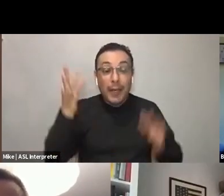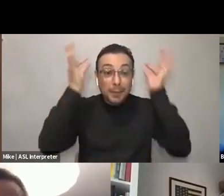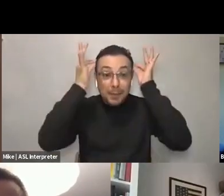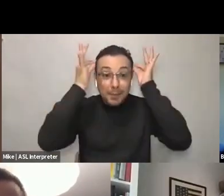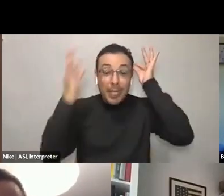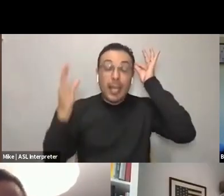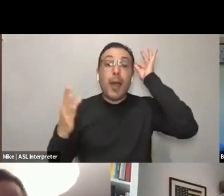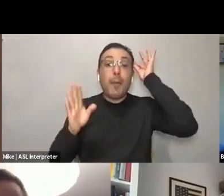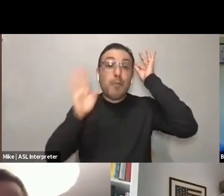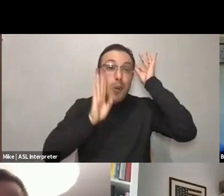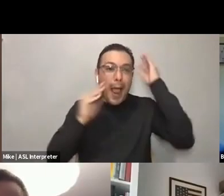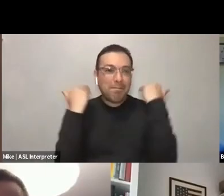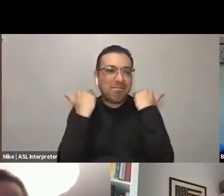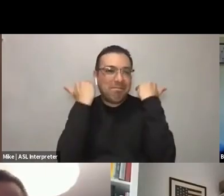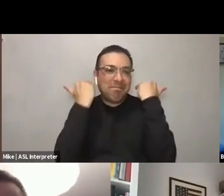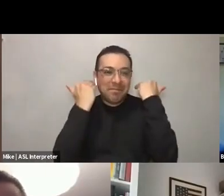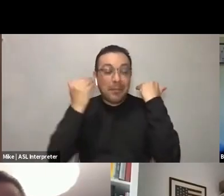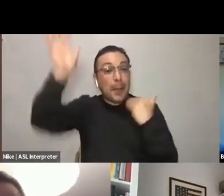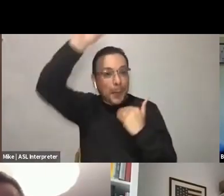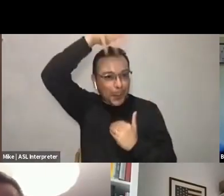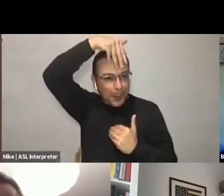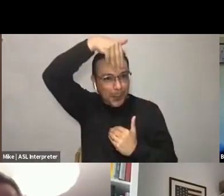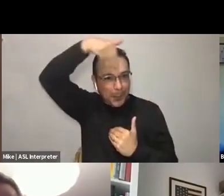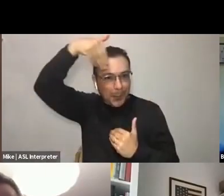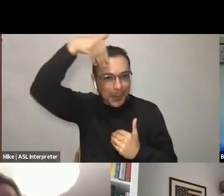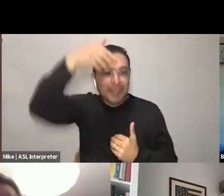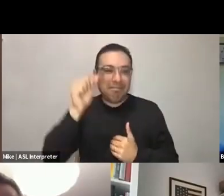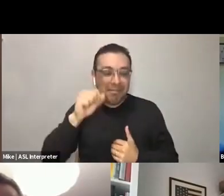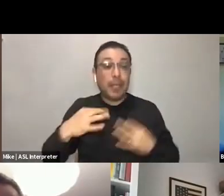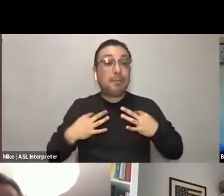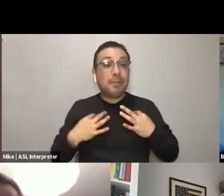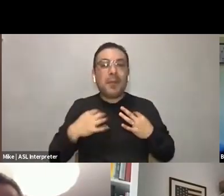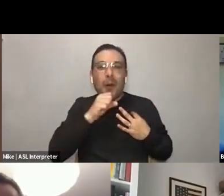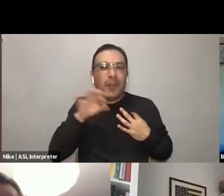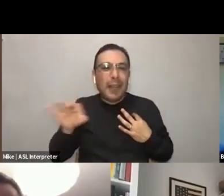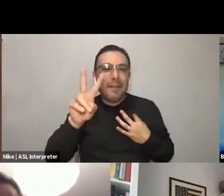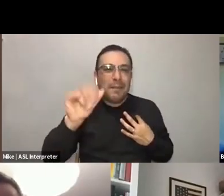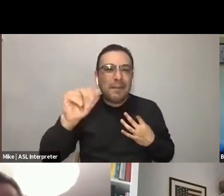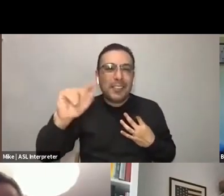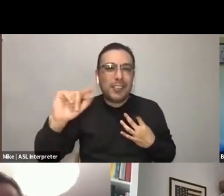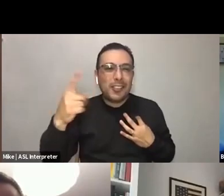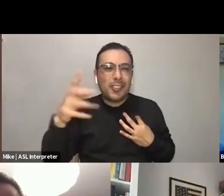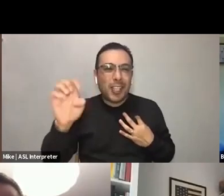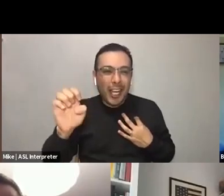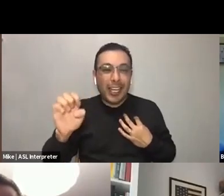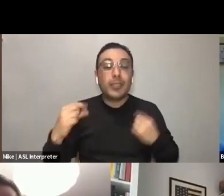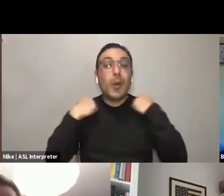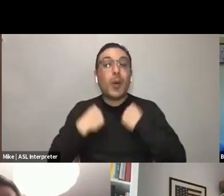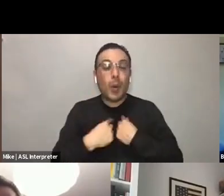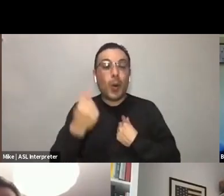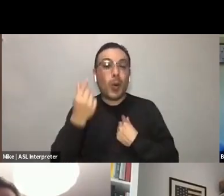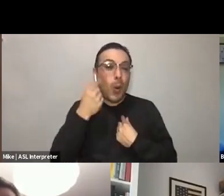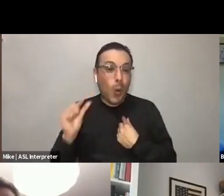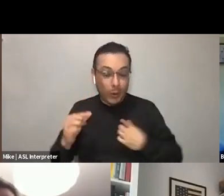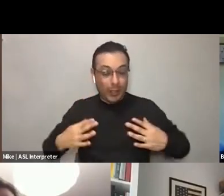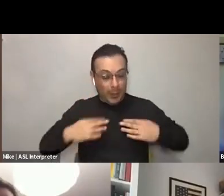and a bob. I have some bangs and I'm wearing a vintage shirt with a gold collar against a black knit shirt.